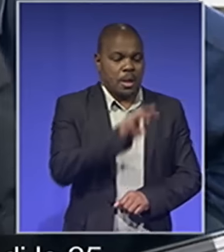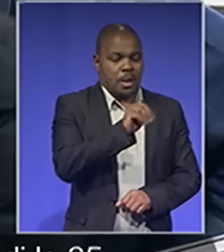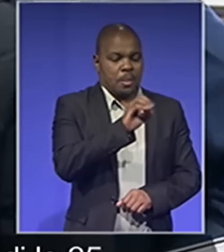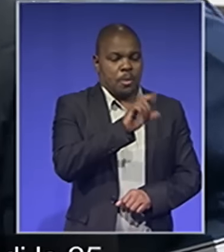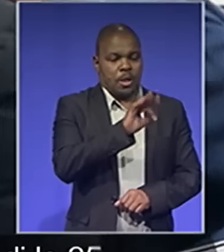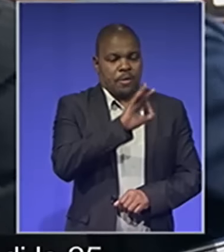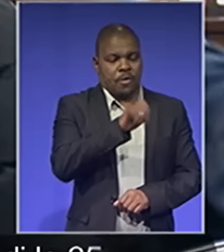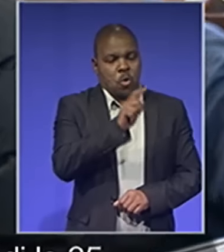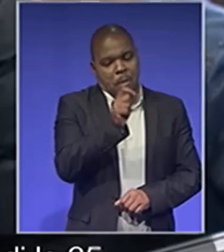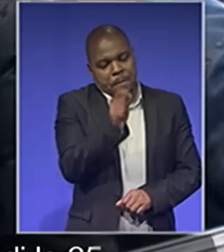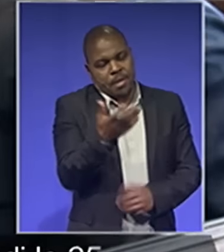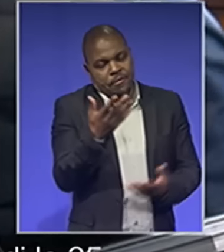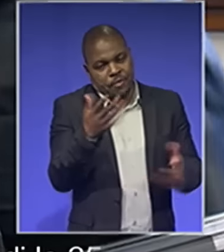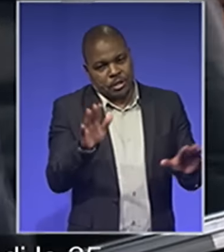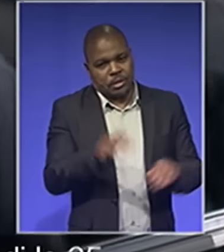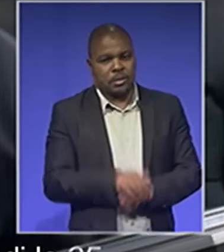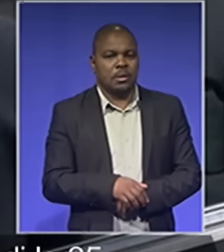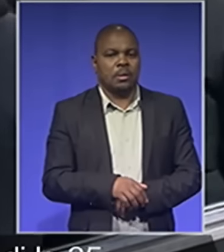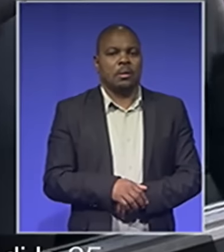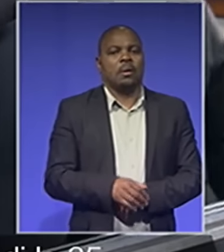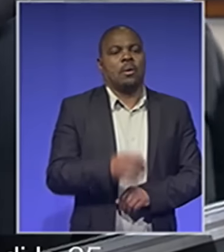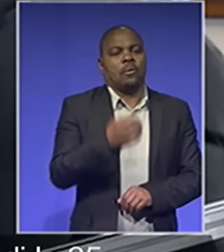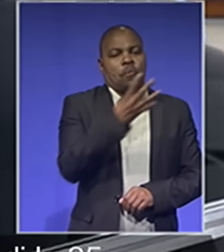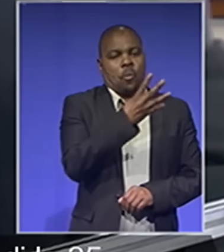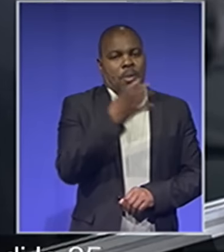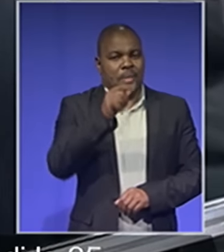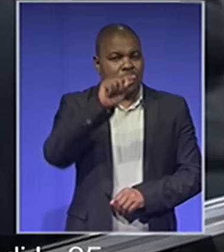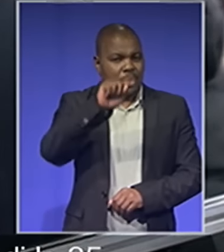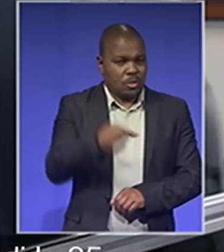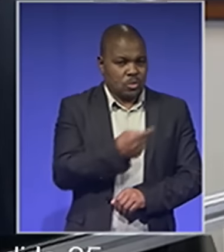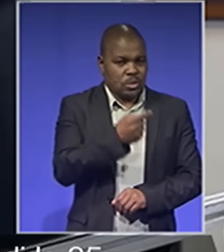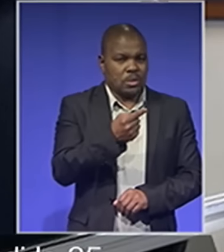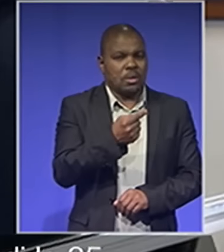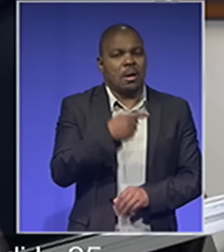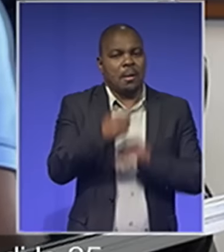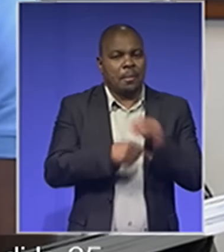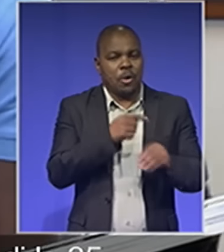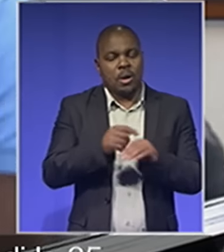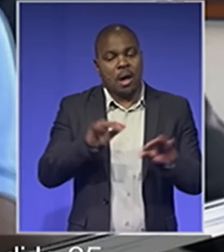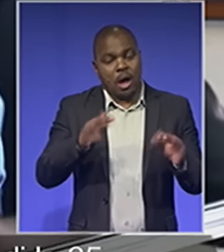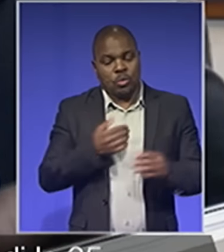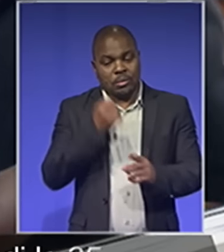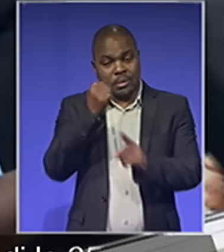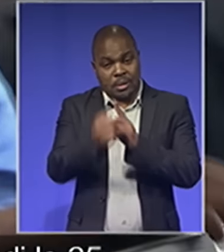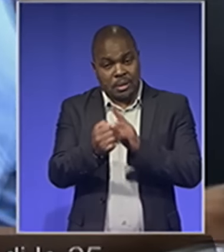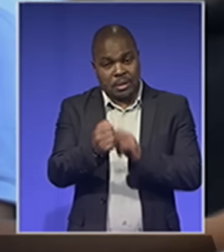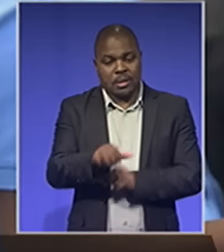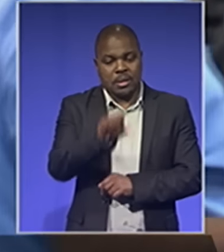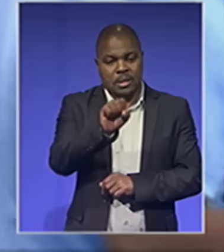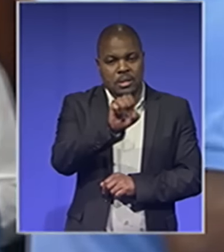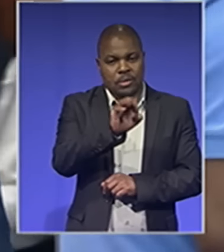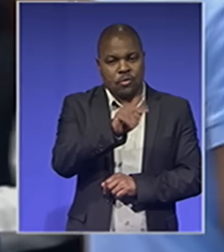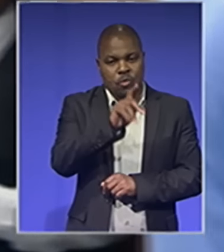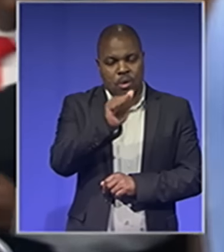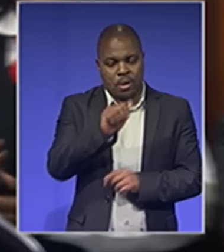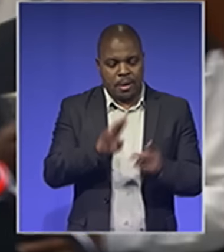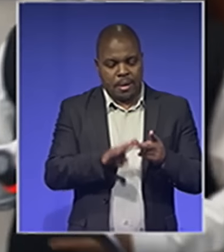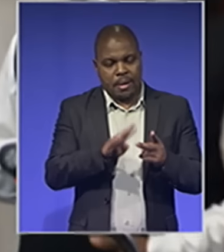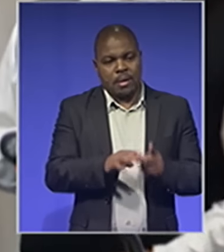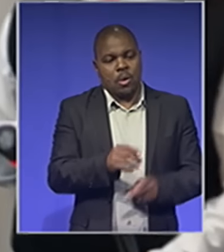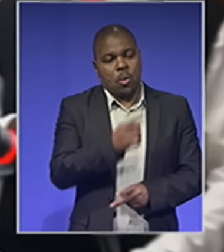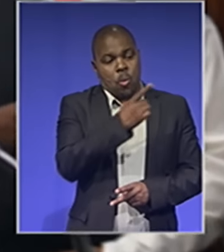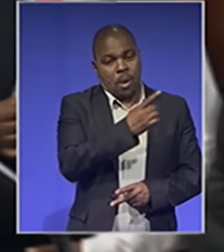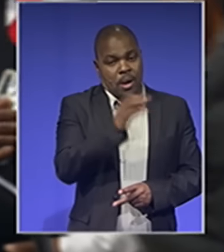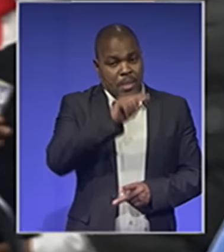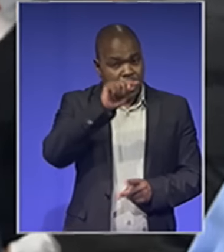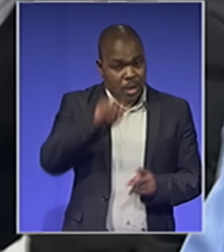ka baili ya diranta di le dikete di le 400 mo kgetseng ya ga Sefoka. Gape o neetswe baili ya diranta di le dikete di le